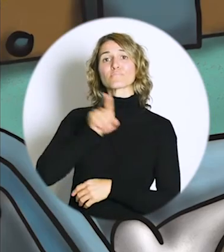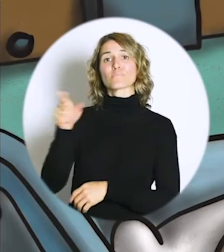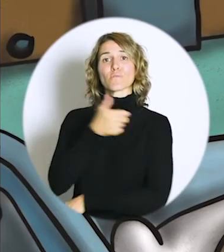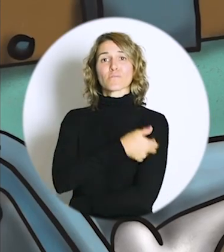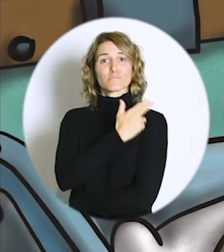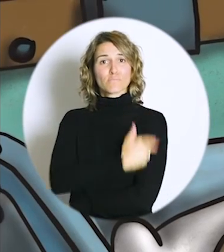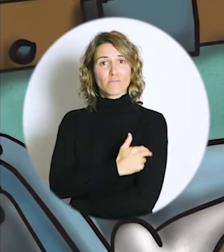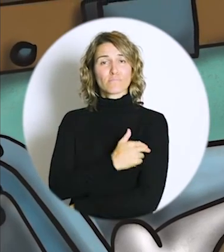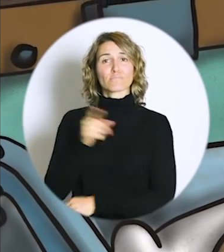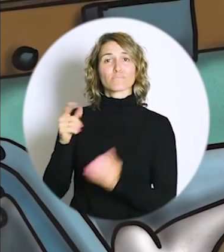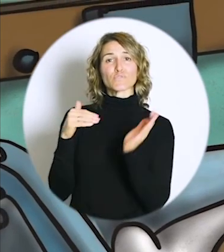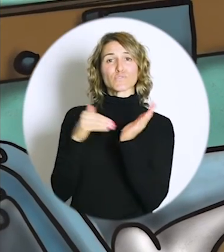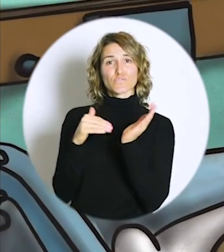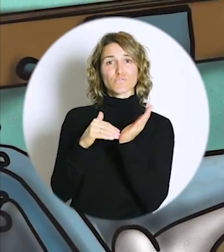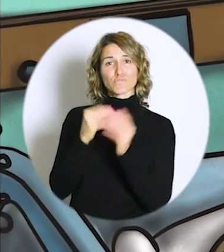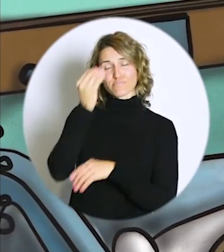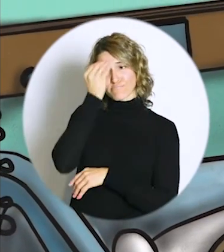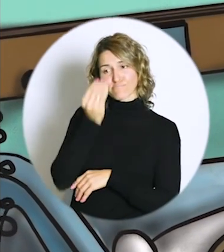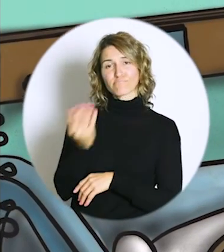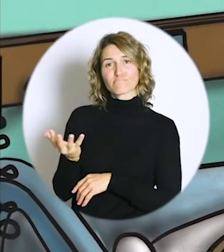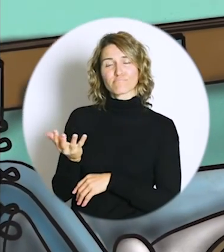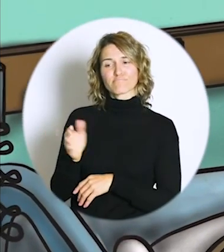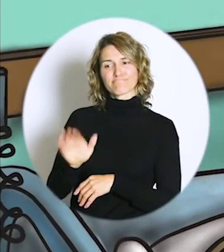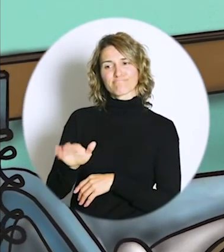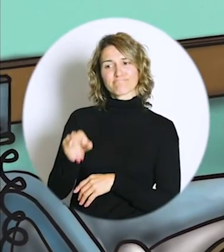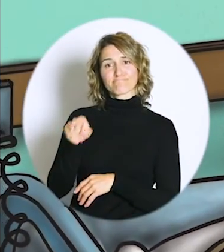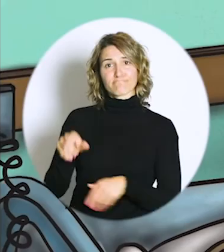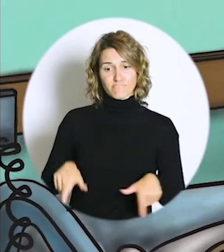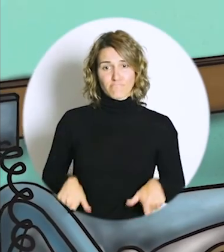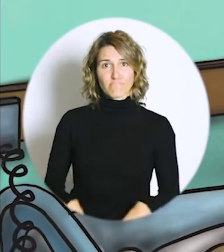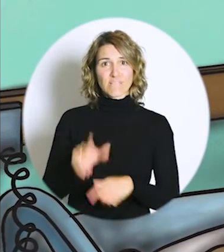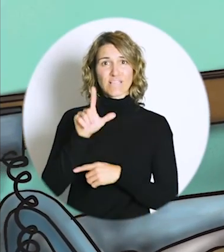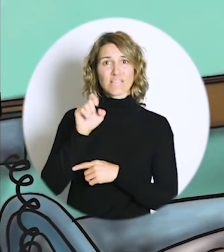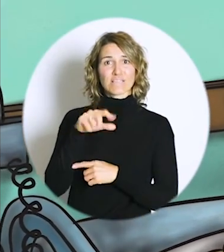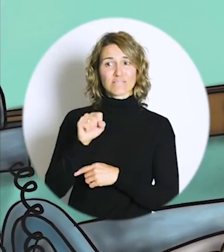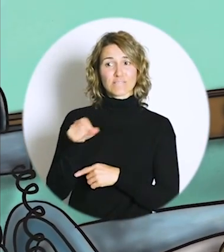At the hospital, the doctor told him he would never be able to move his legs again.